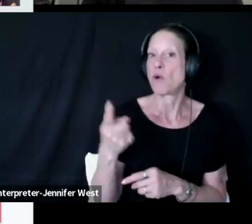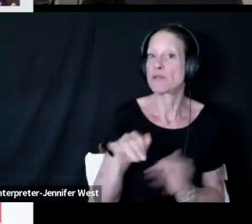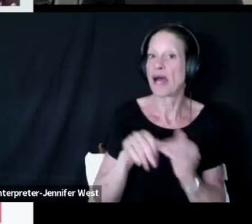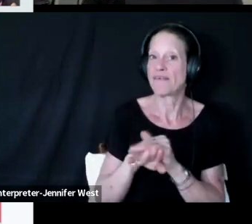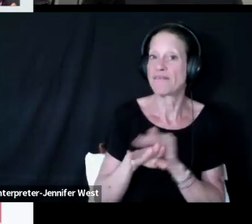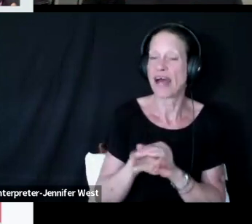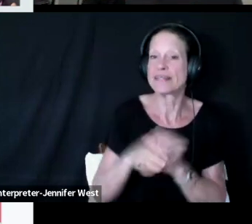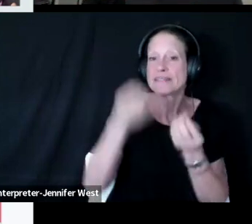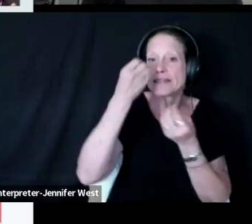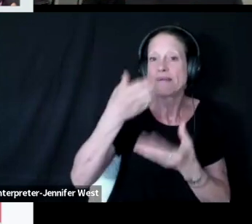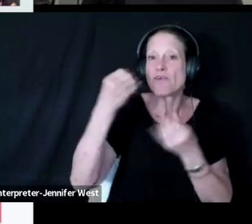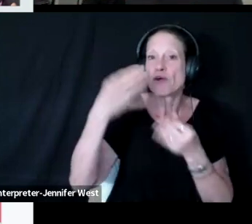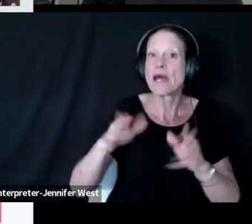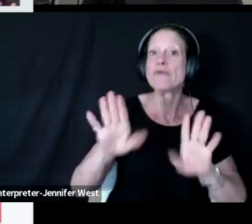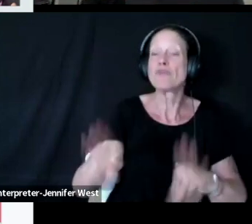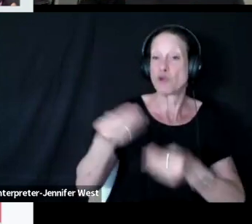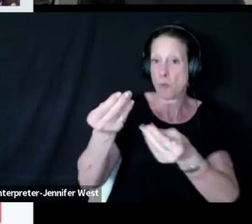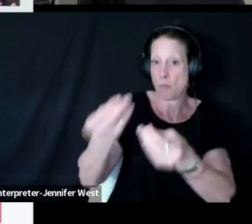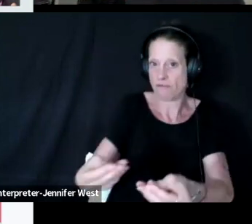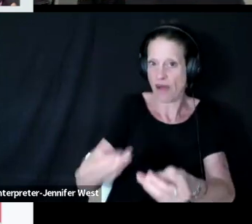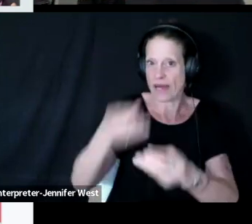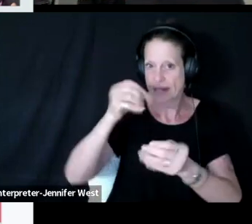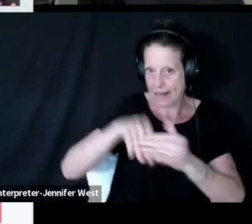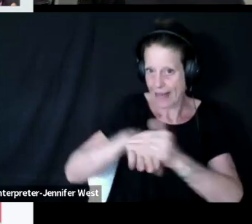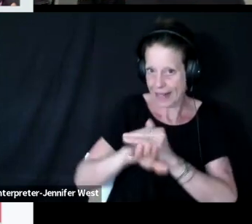the information you've given them access to.